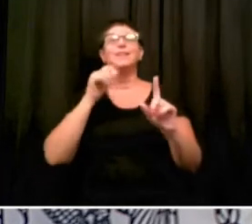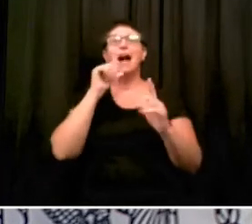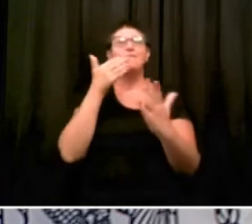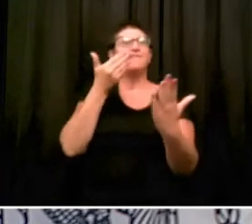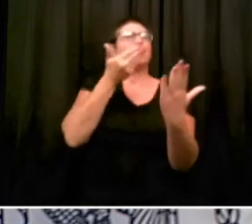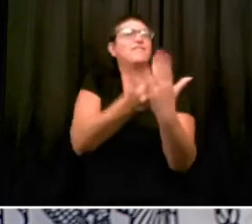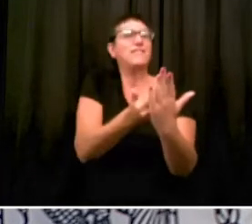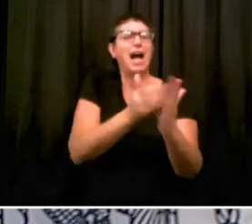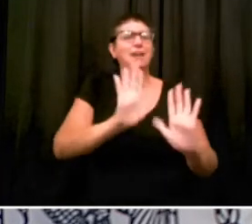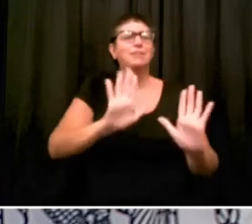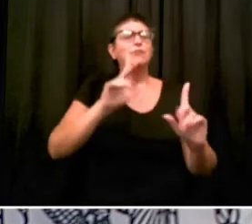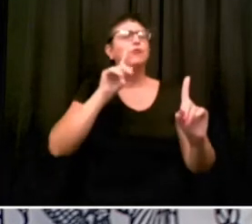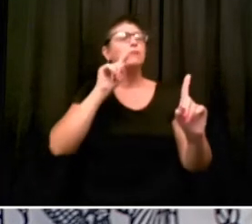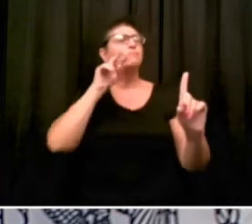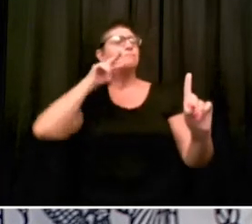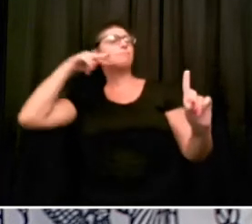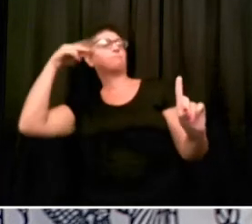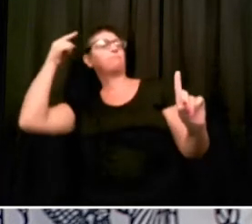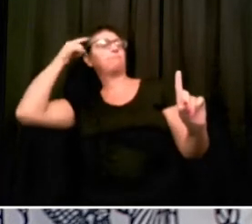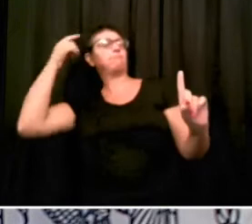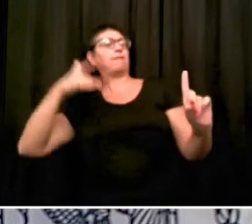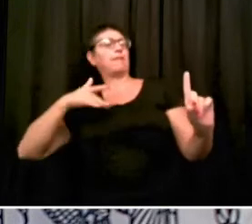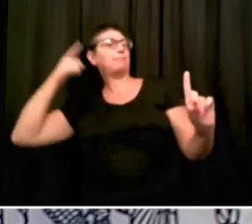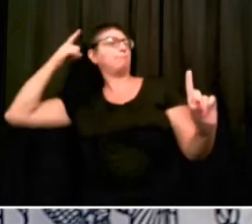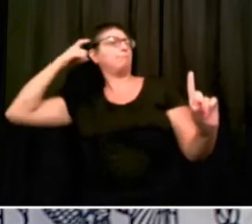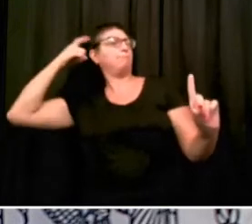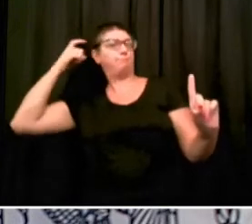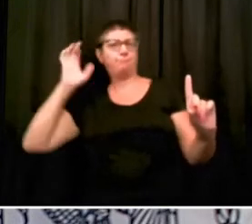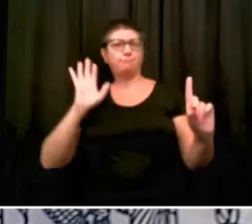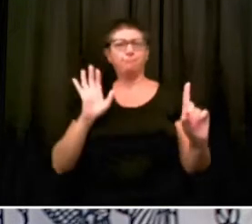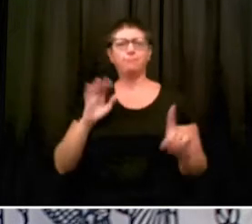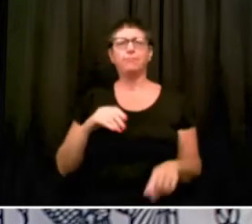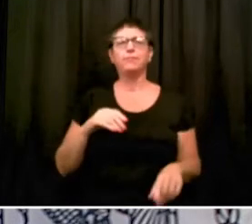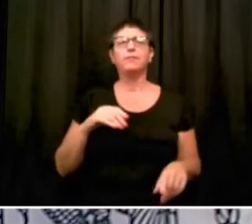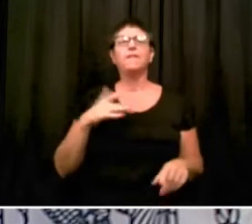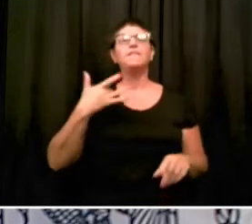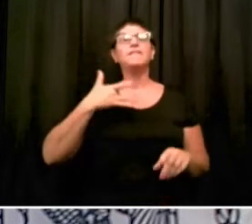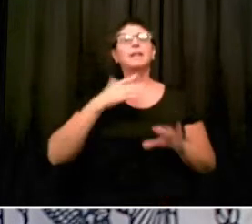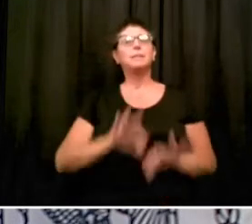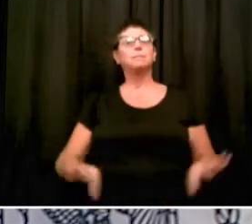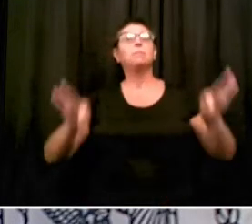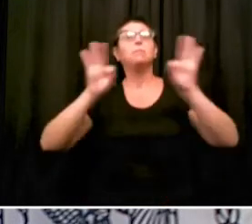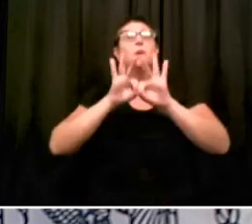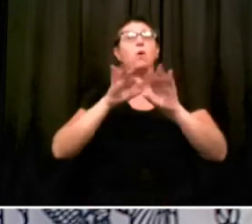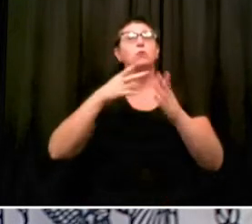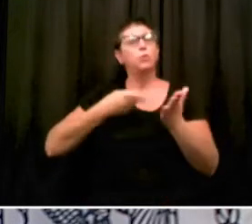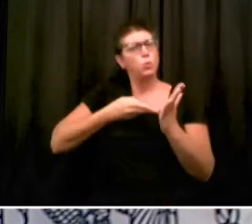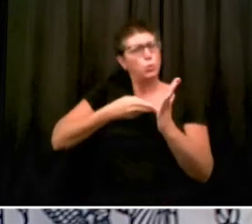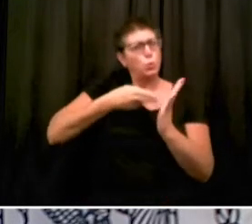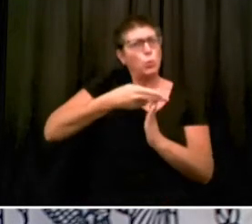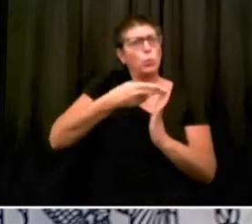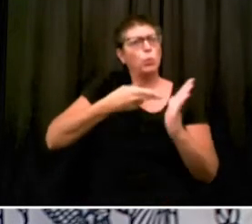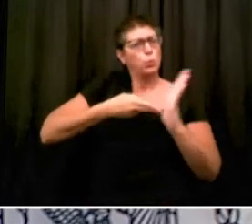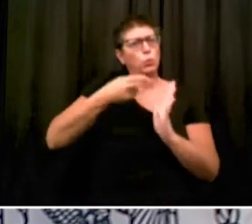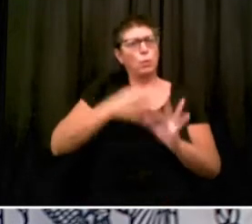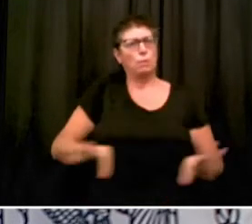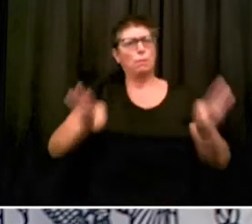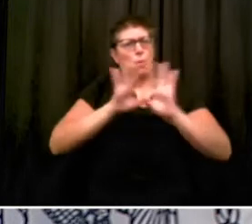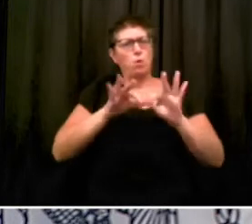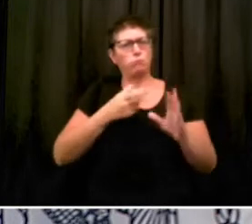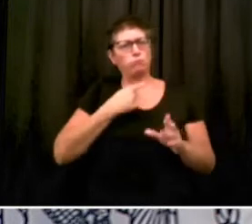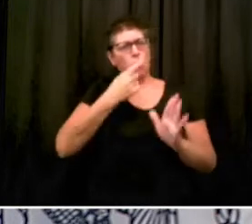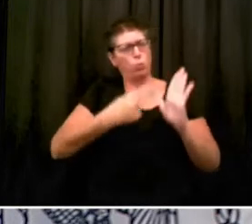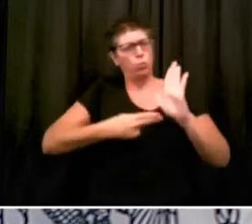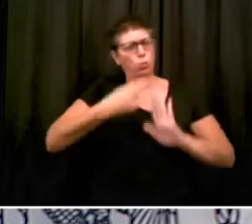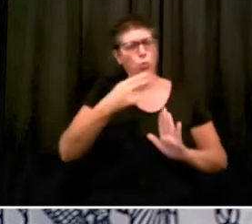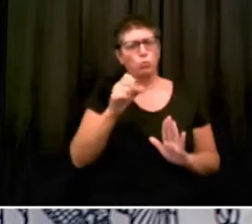absolutely right. But I am still a believer that reality matters even more. Commissioner will give you his assessment,